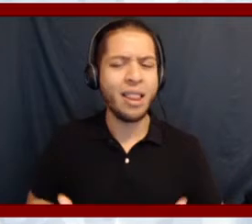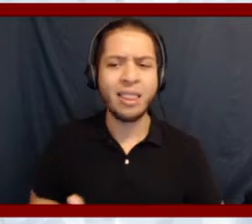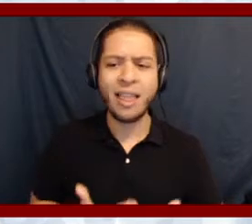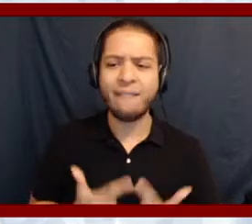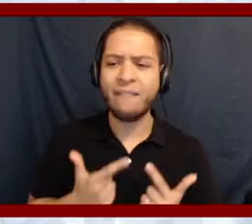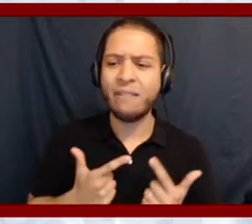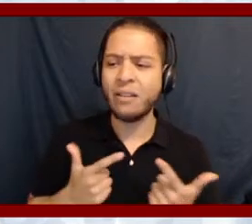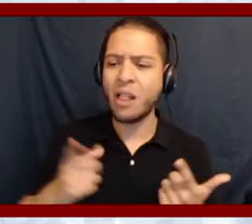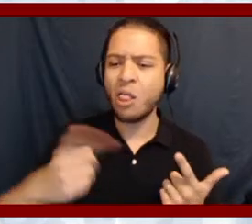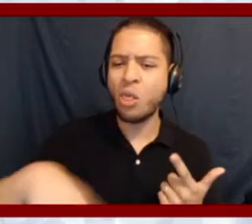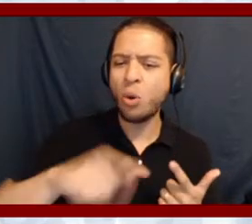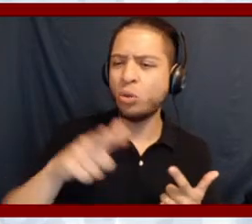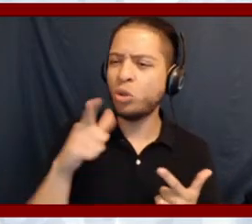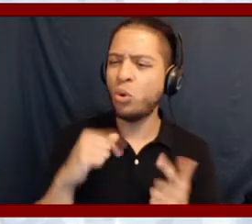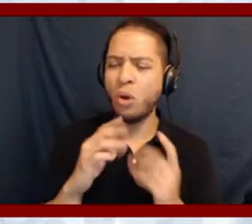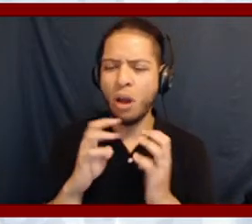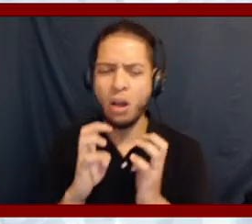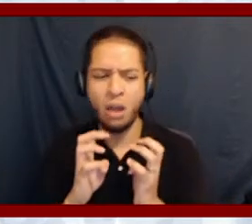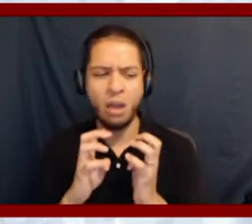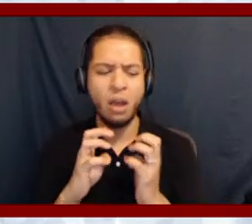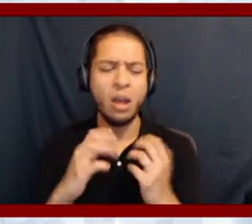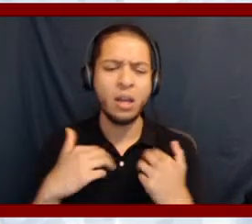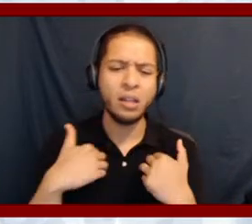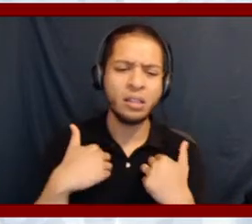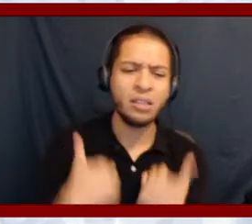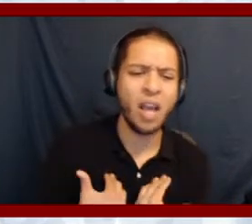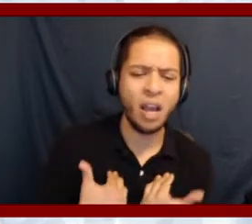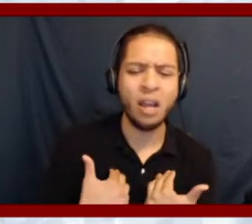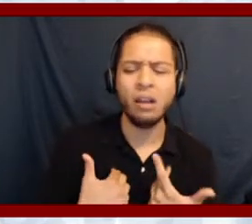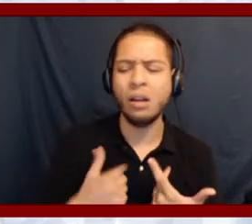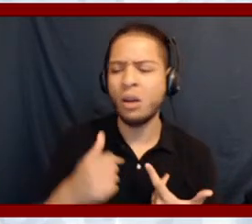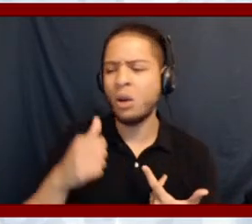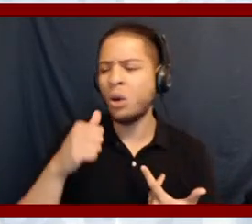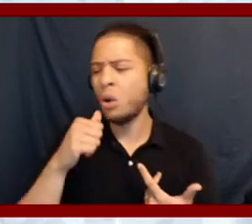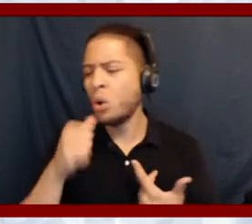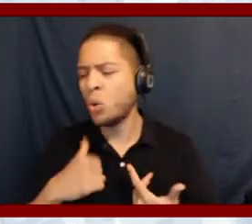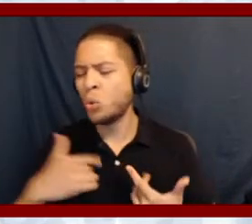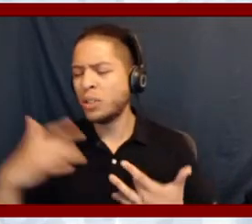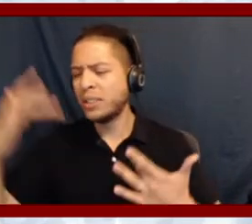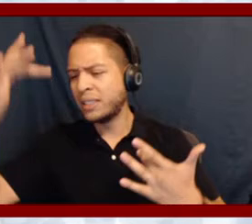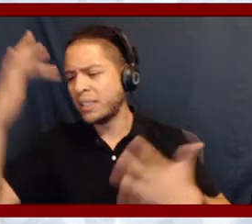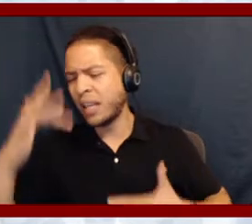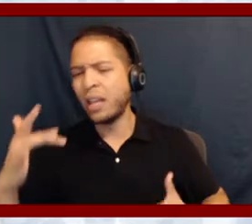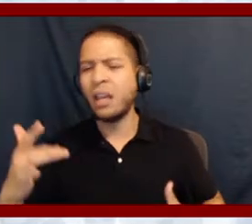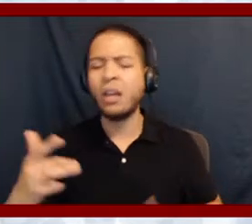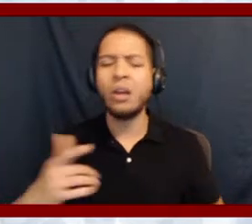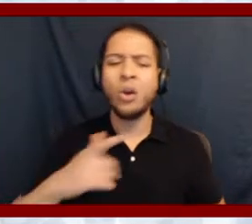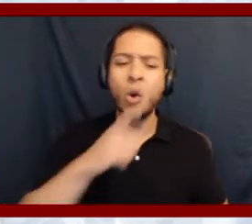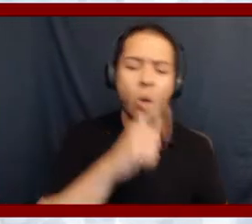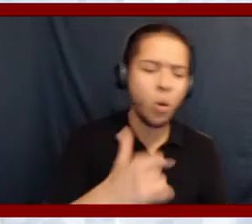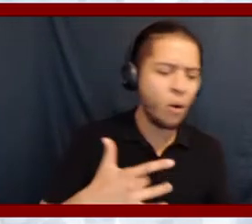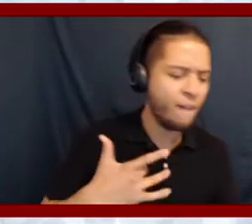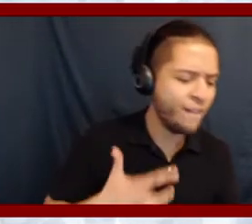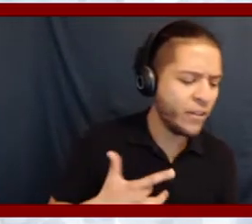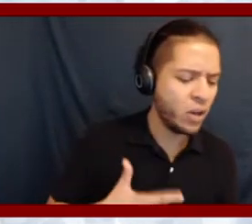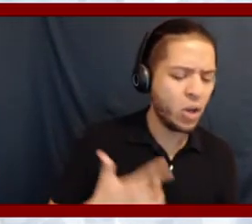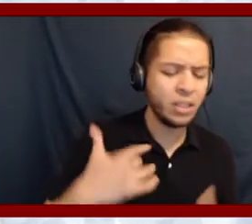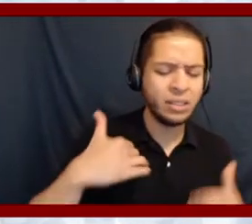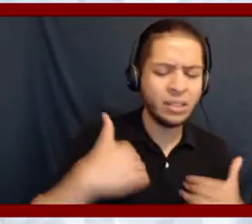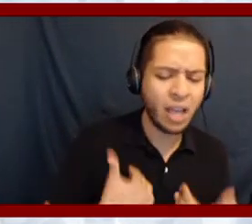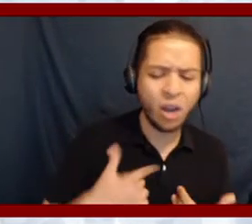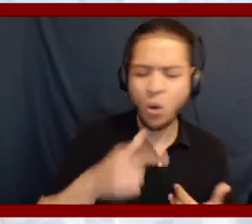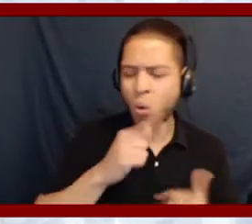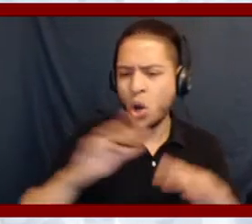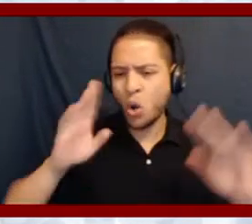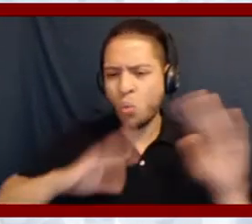fever and fret, till hearts shall relax their tension and careworn brows forget. Let me